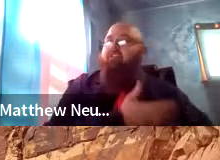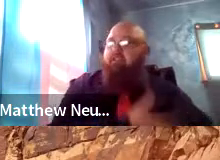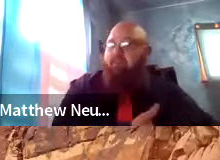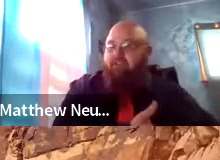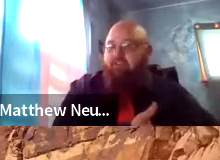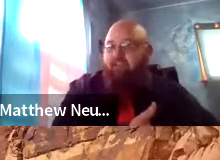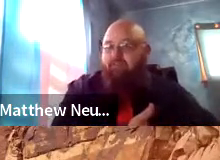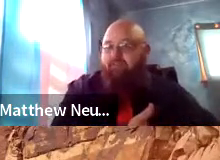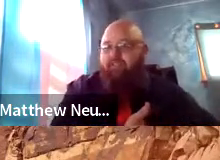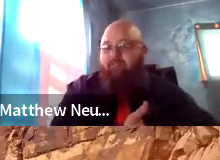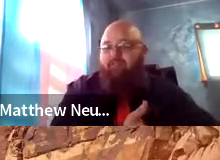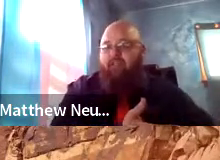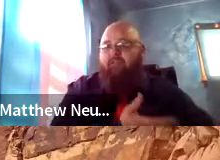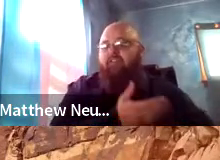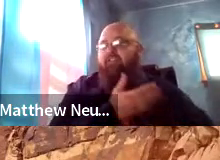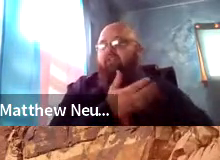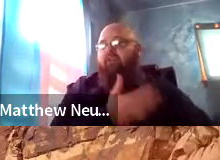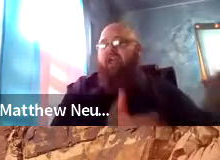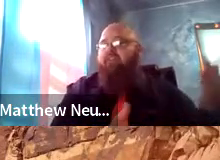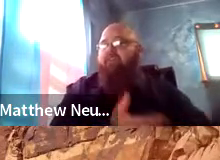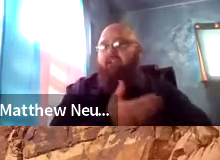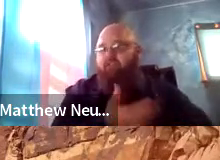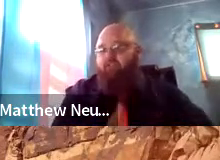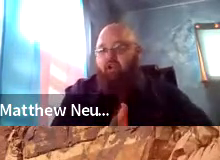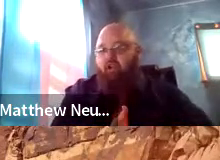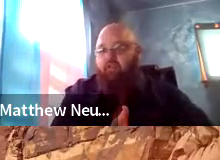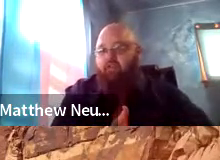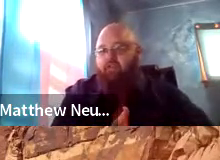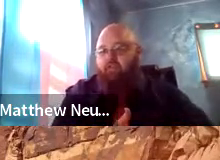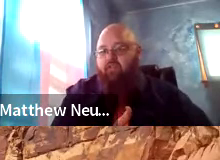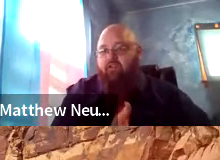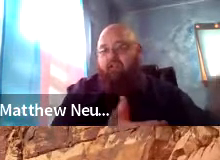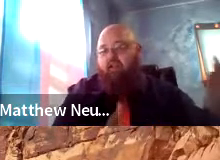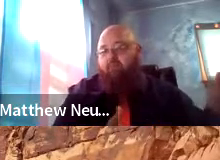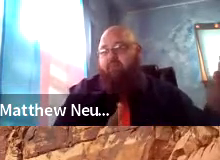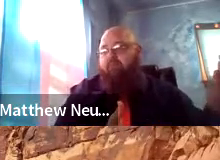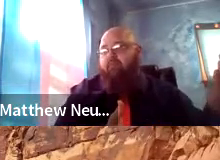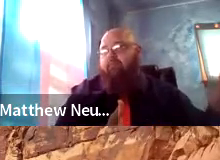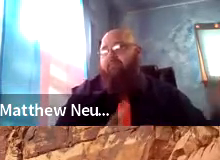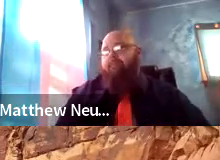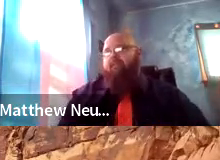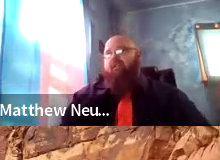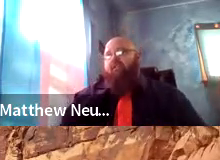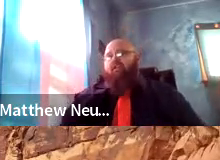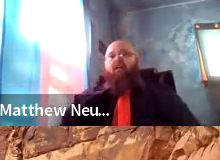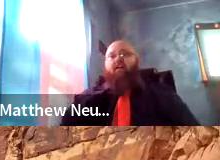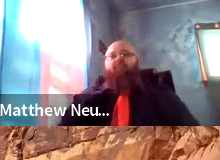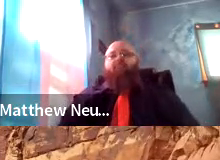not doing much for that other person, but they were just grasping at straws to help people.